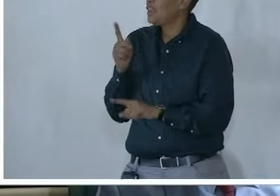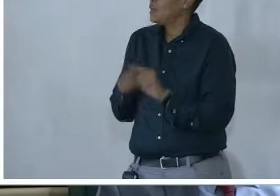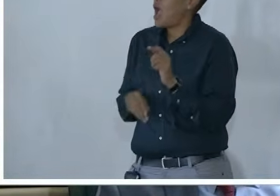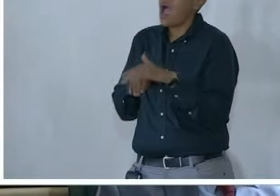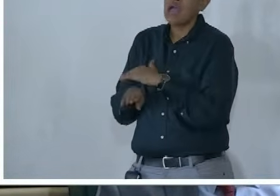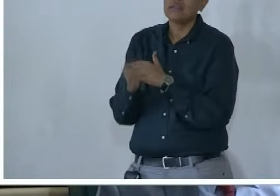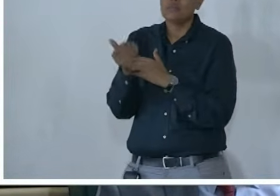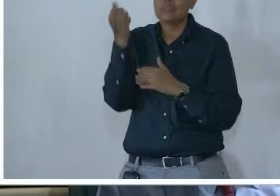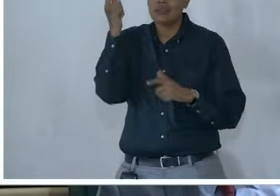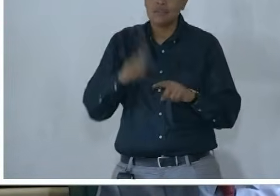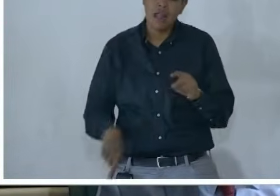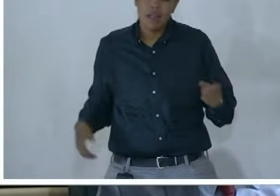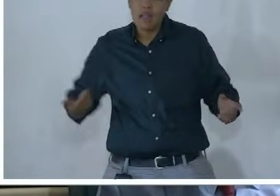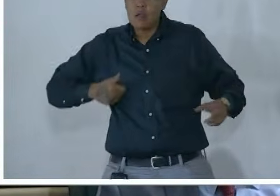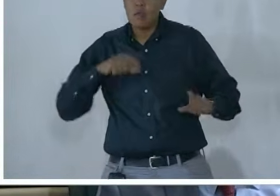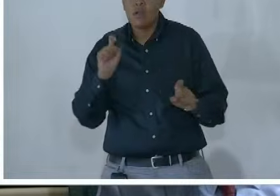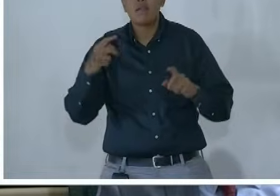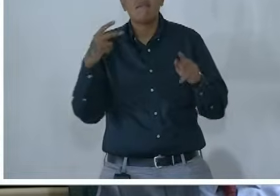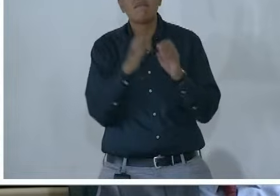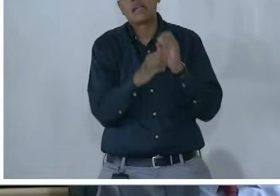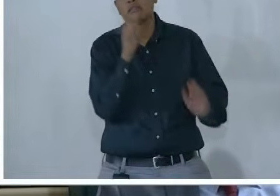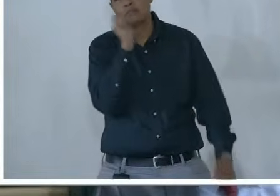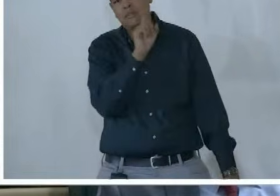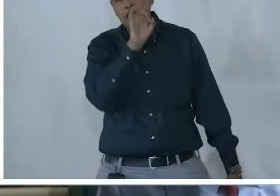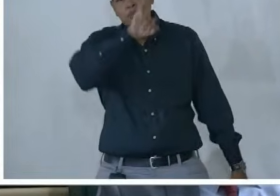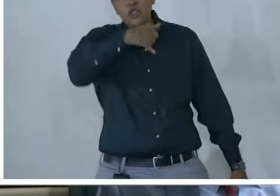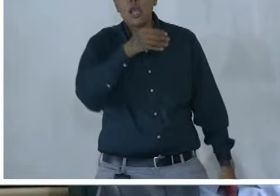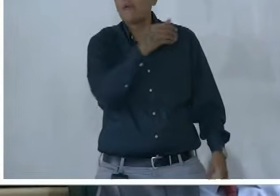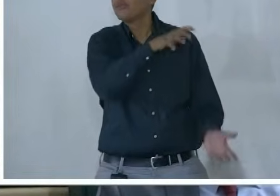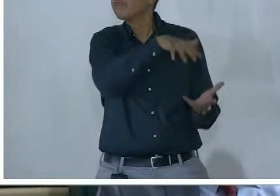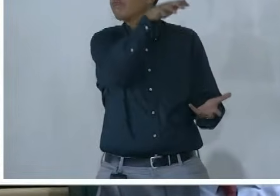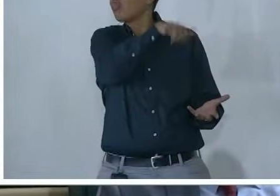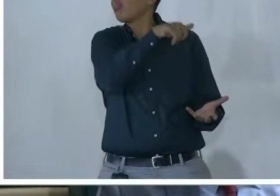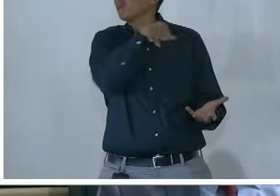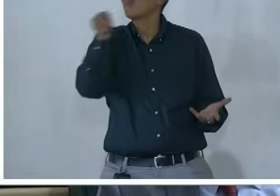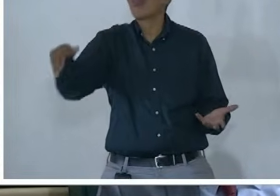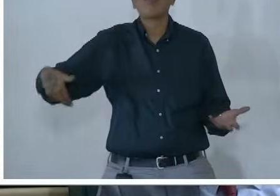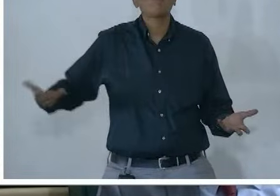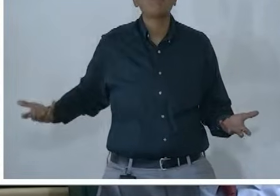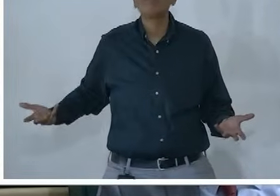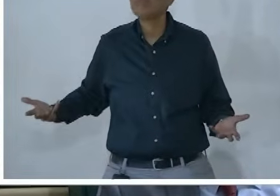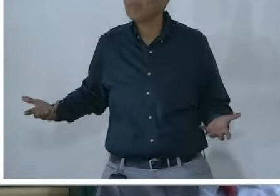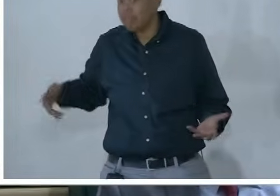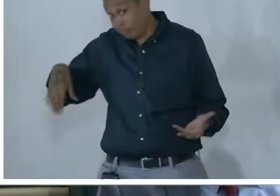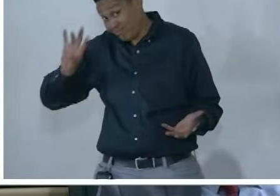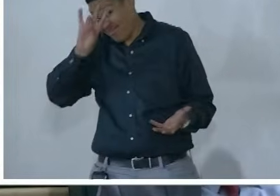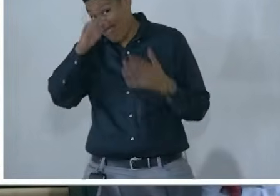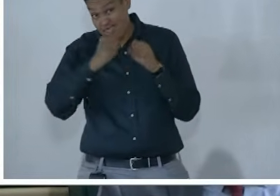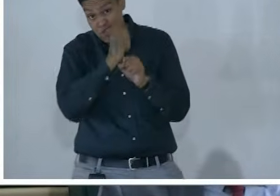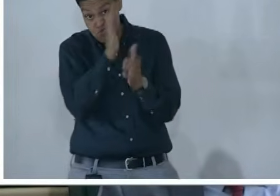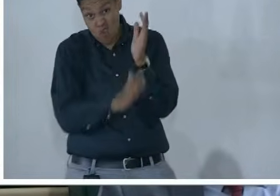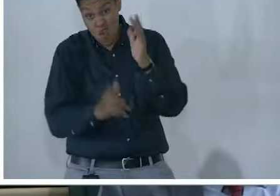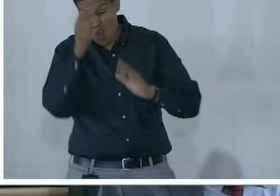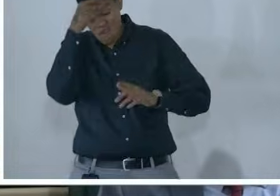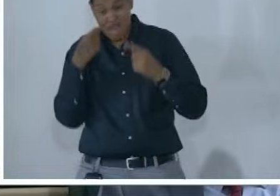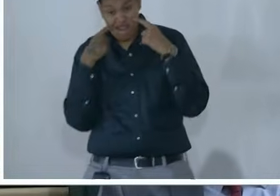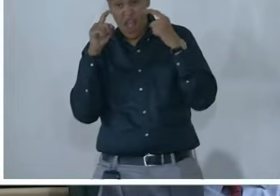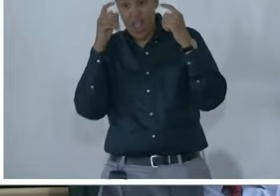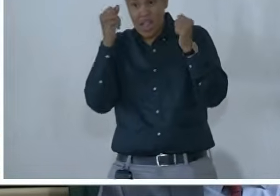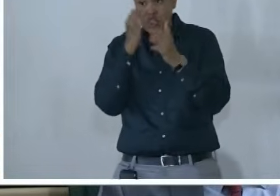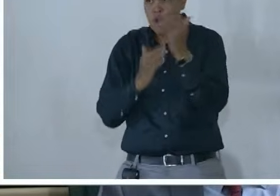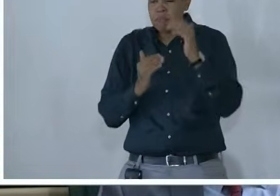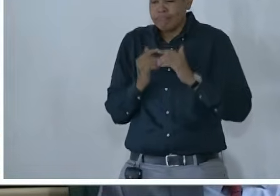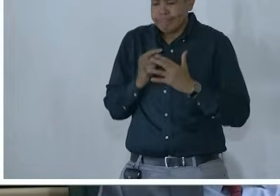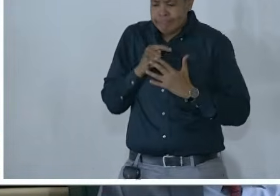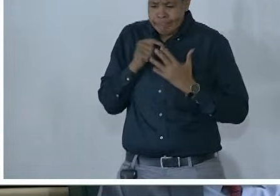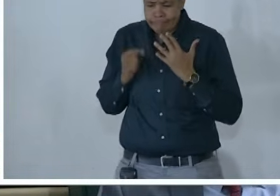the money. So we need to fix that. After 7 years, the government has finally taken some